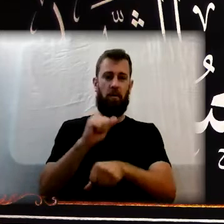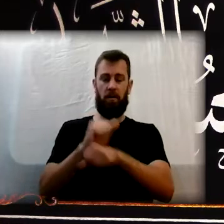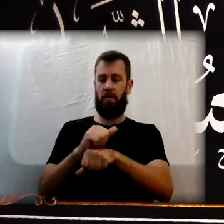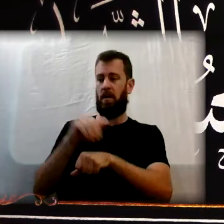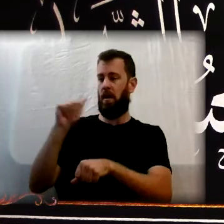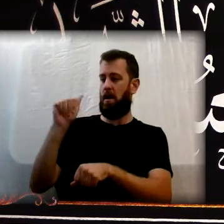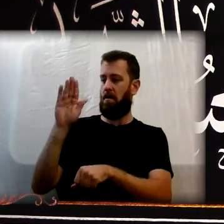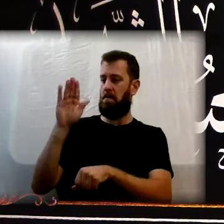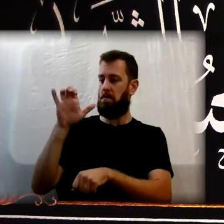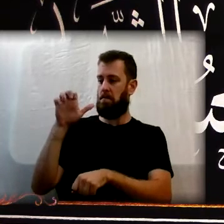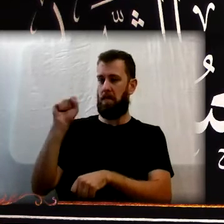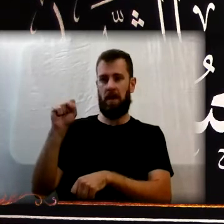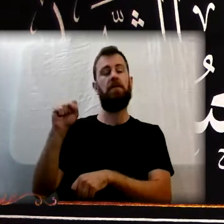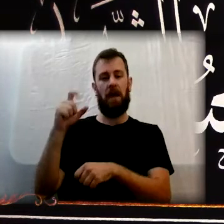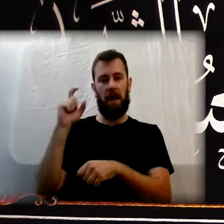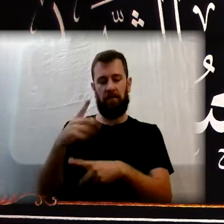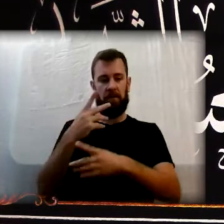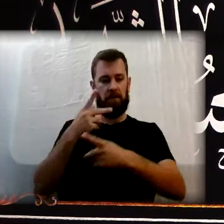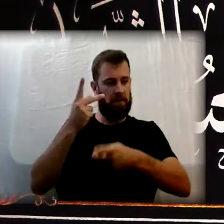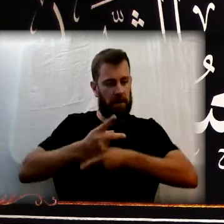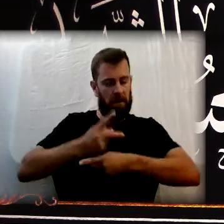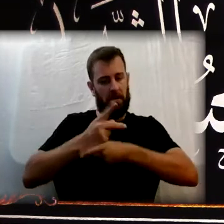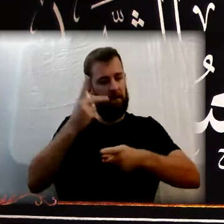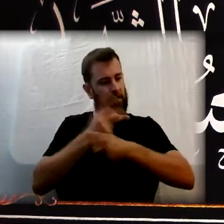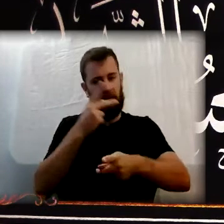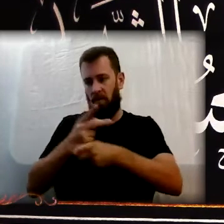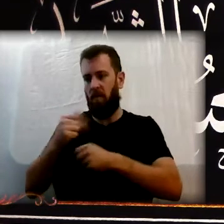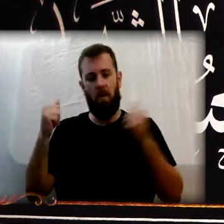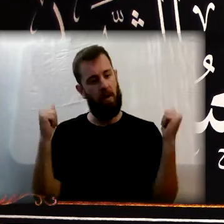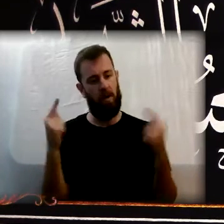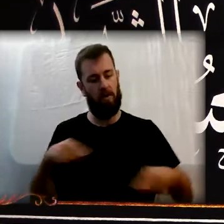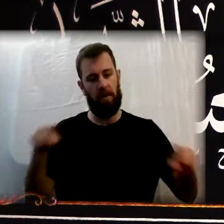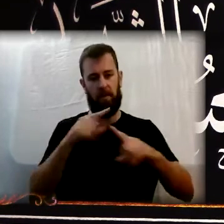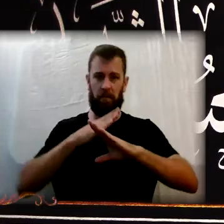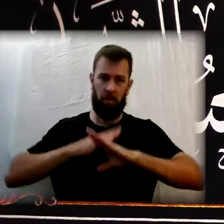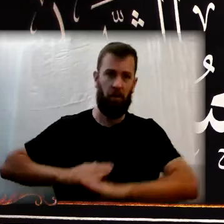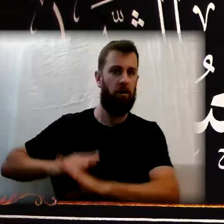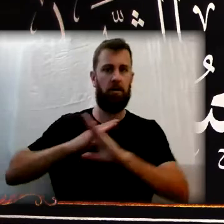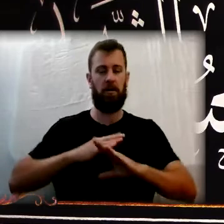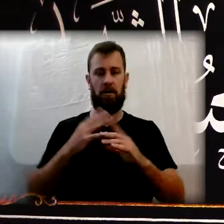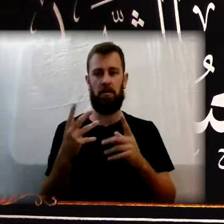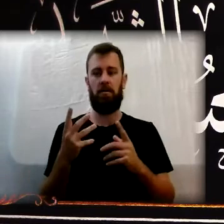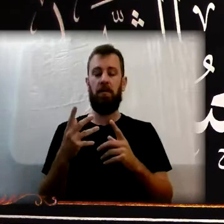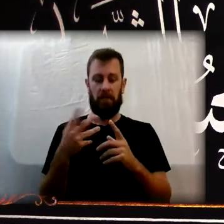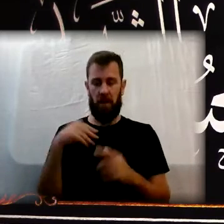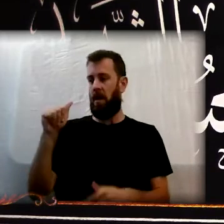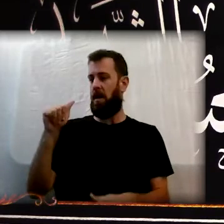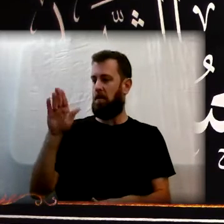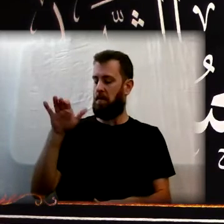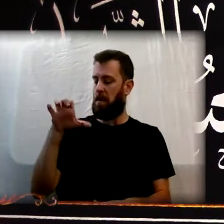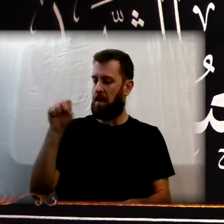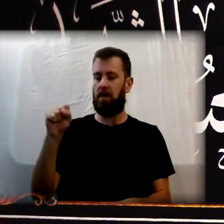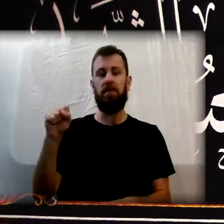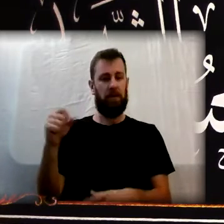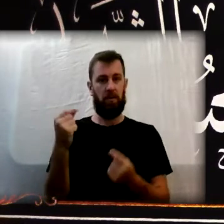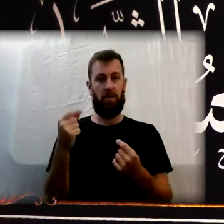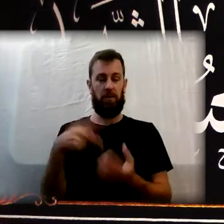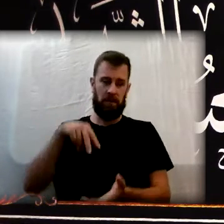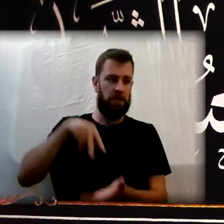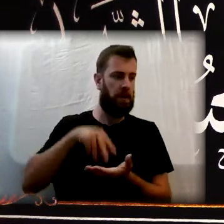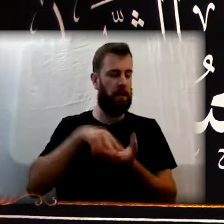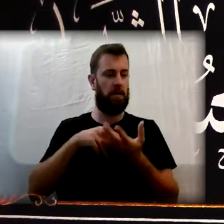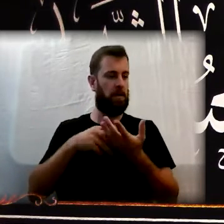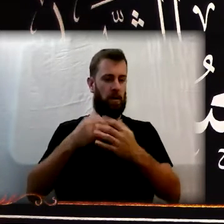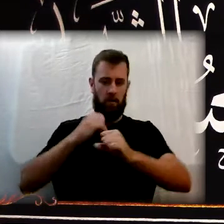do. She has to be the guardian of all the others. Before this night, Abbas is the one who would stand